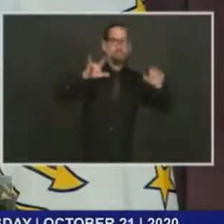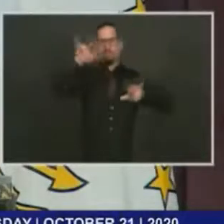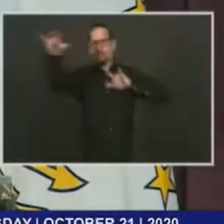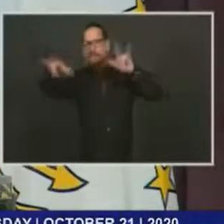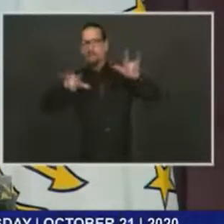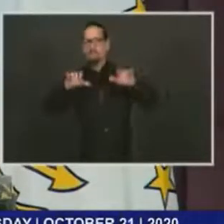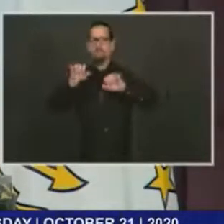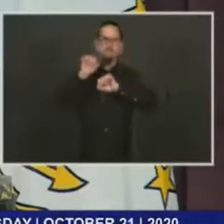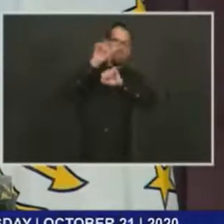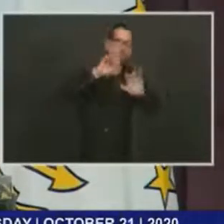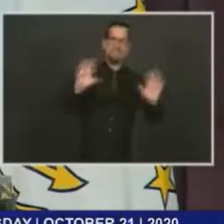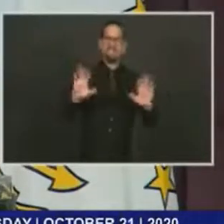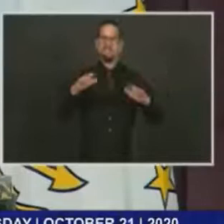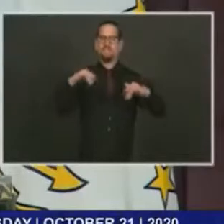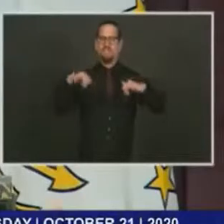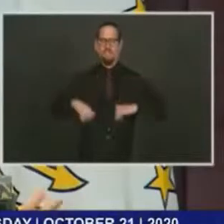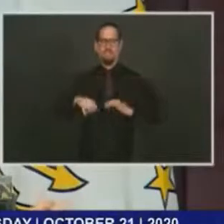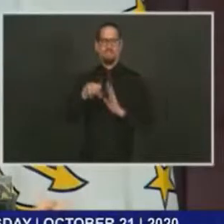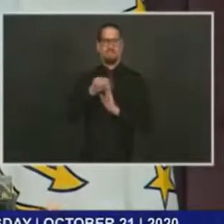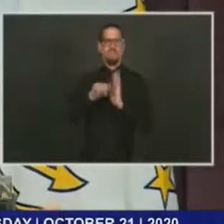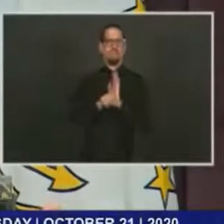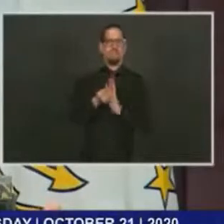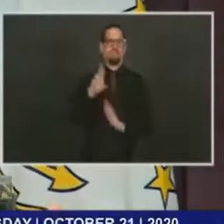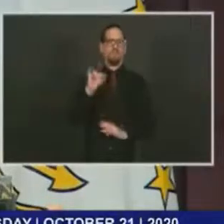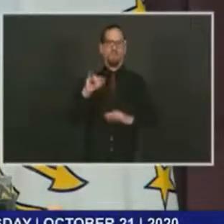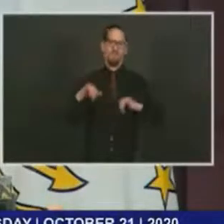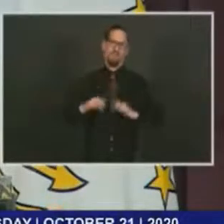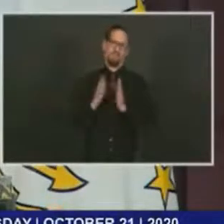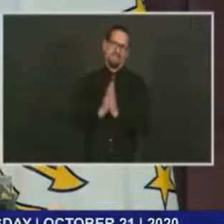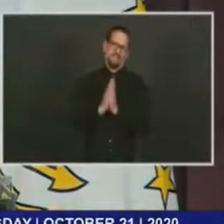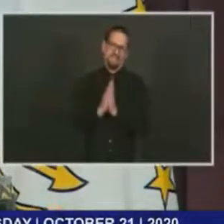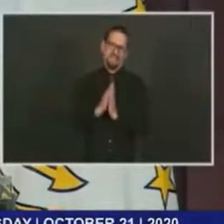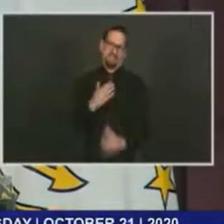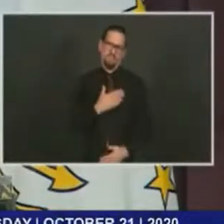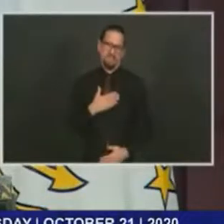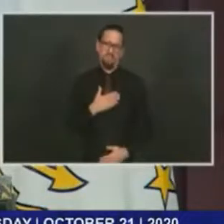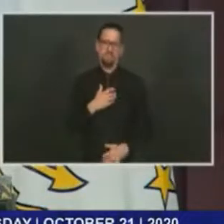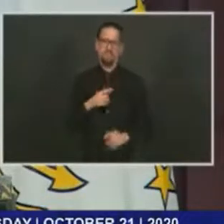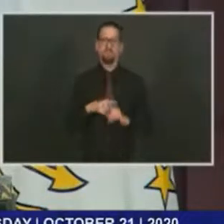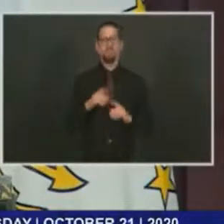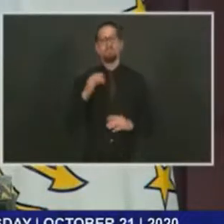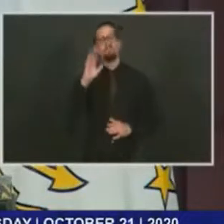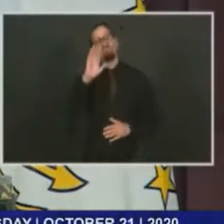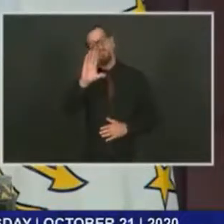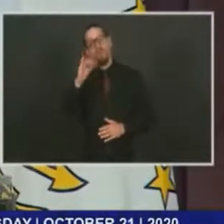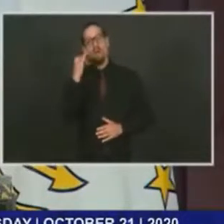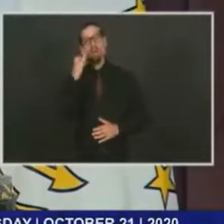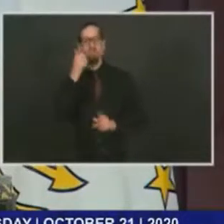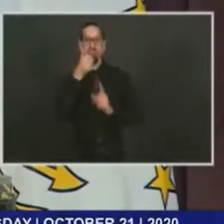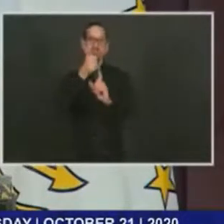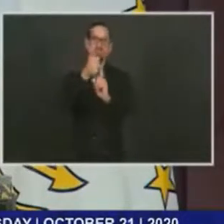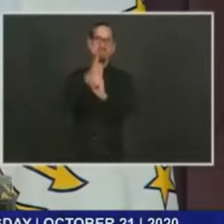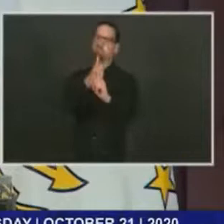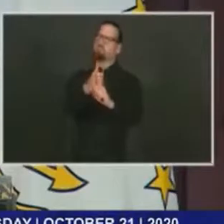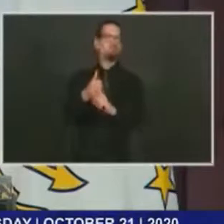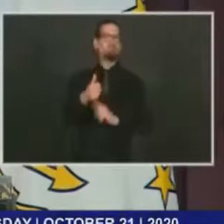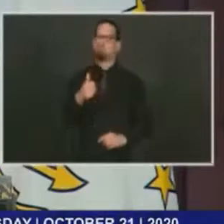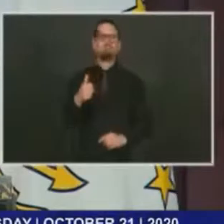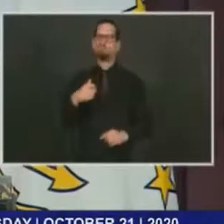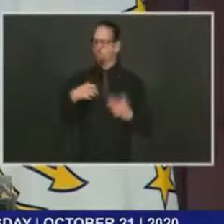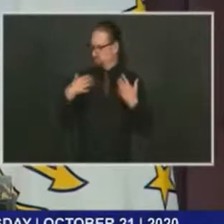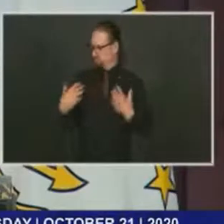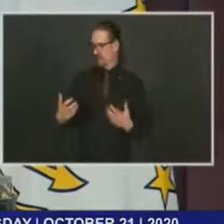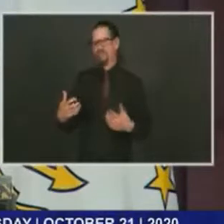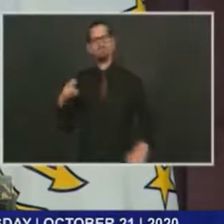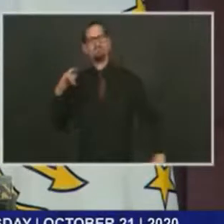Having said that, you may decide for whatever reason that you want to go be with family or